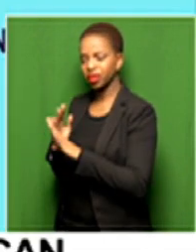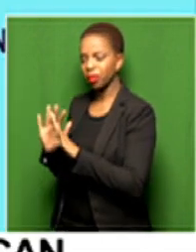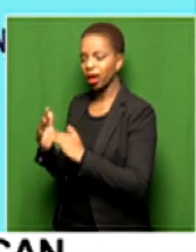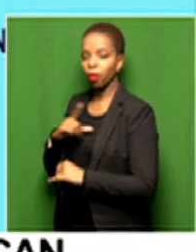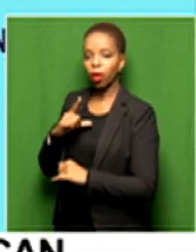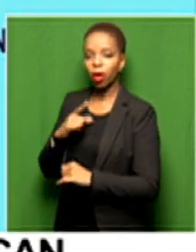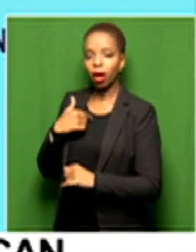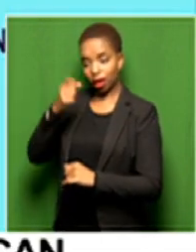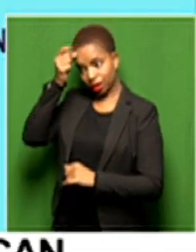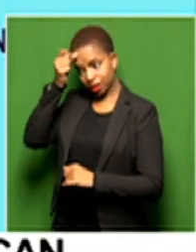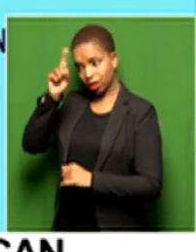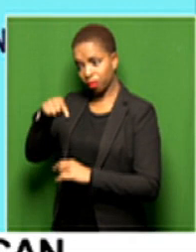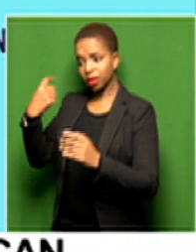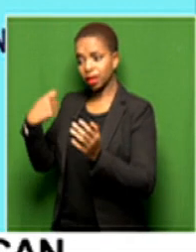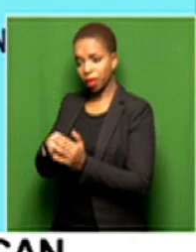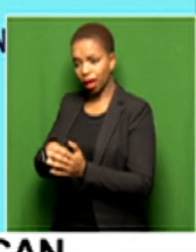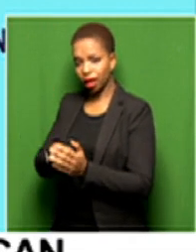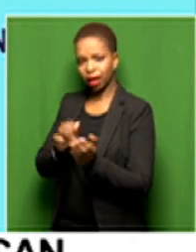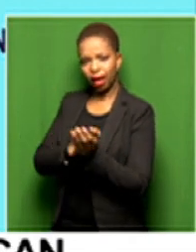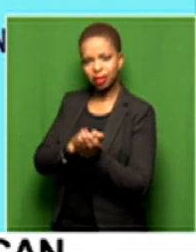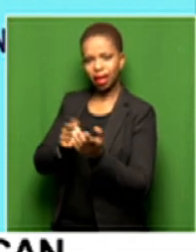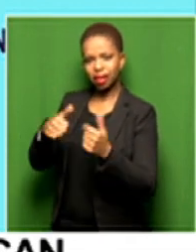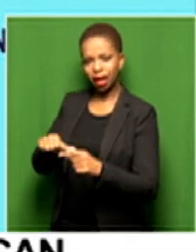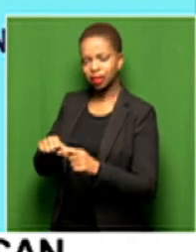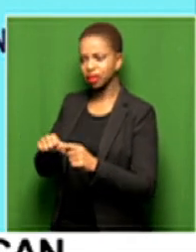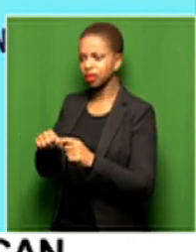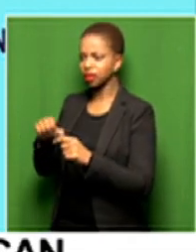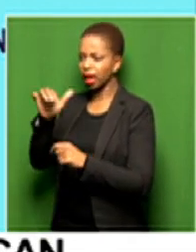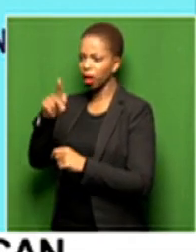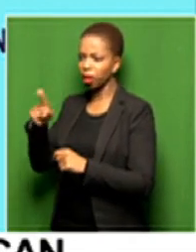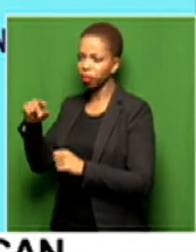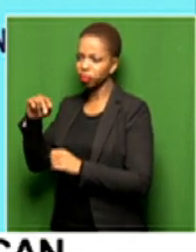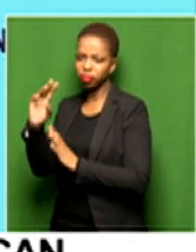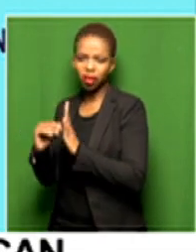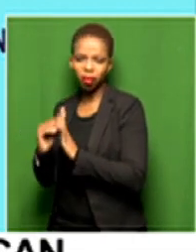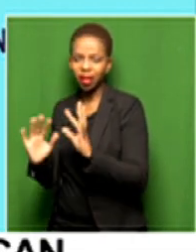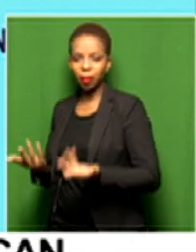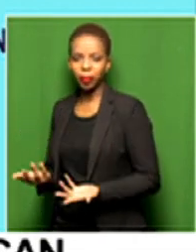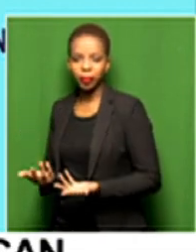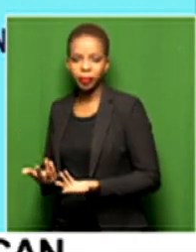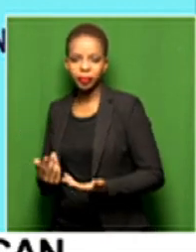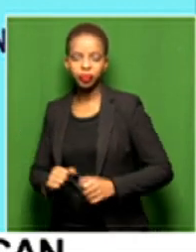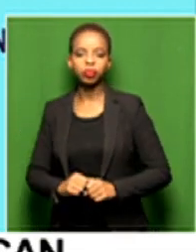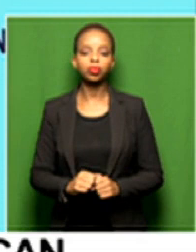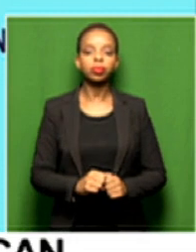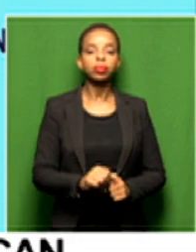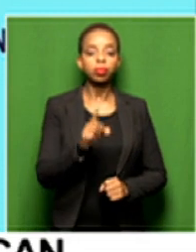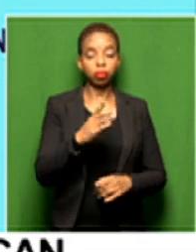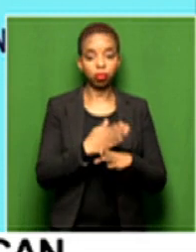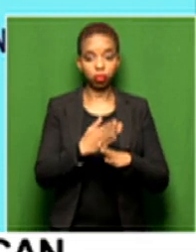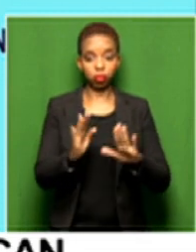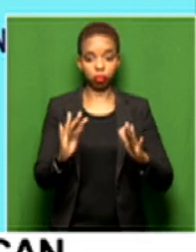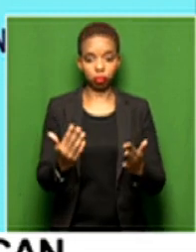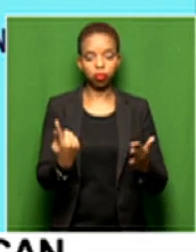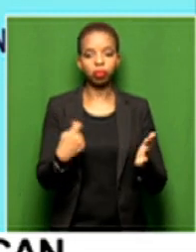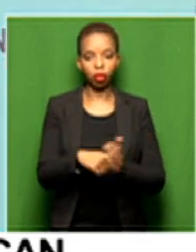need to buy the cards and then download the app. I mean, how do parents navigate through this? Exactly. So how it works is that you buy a